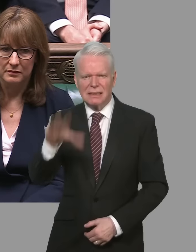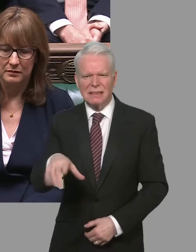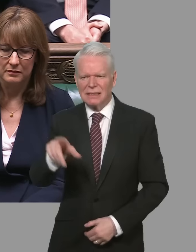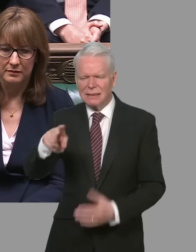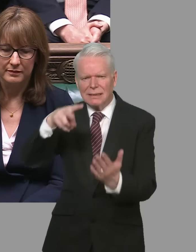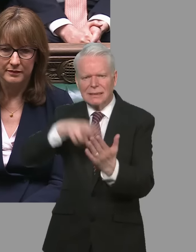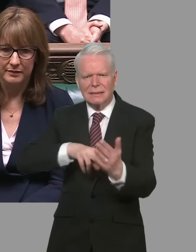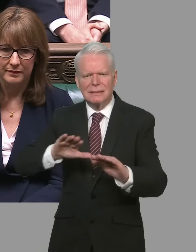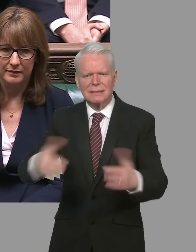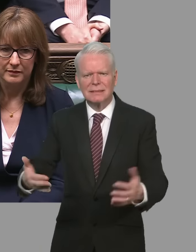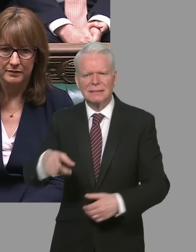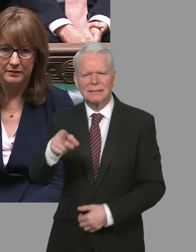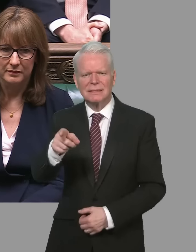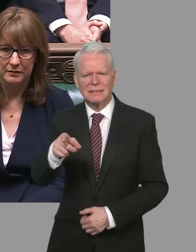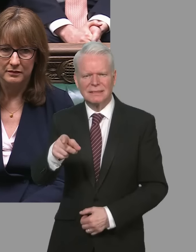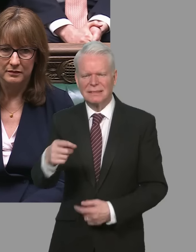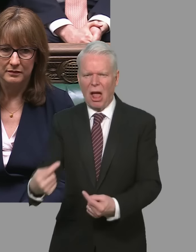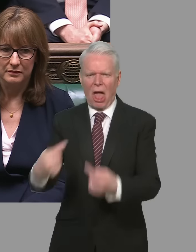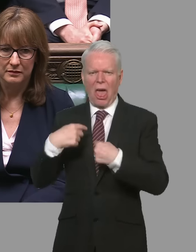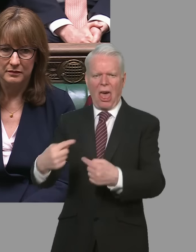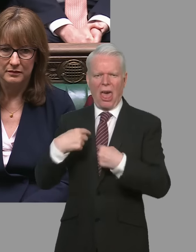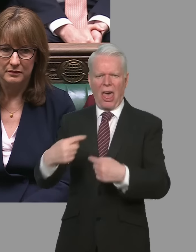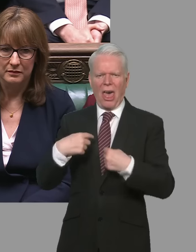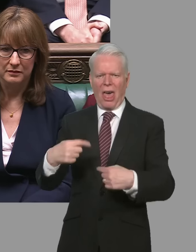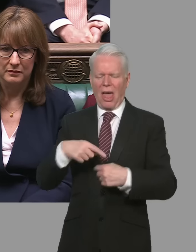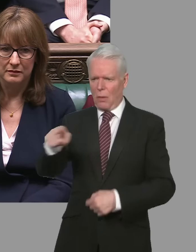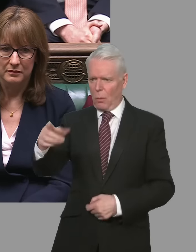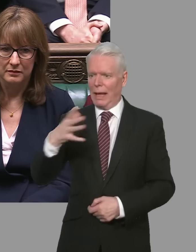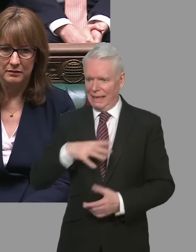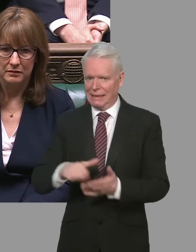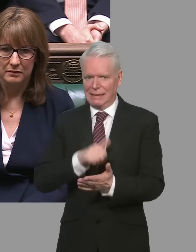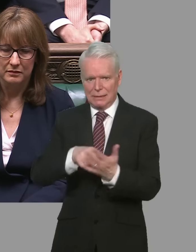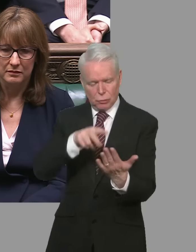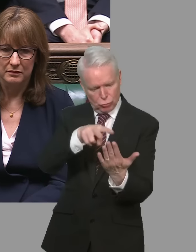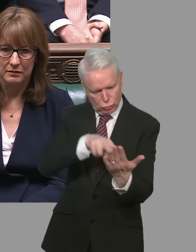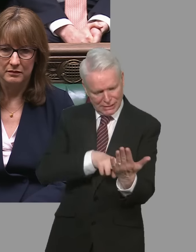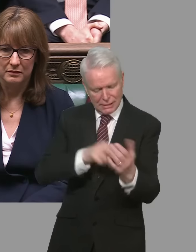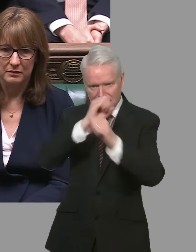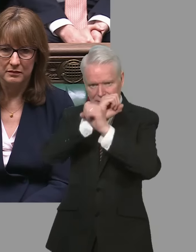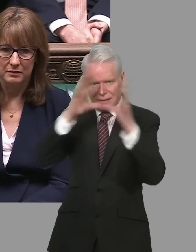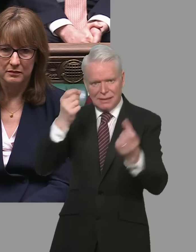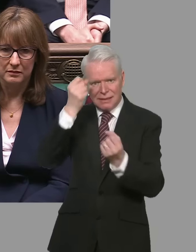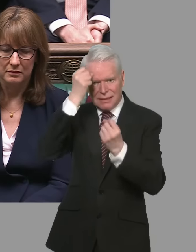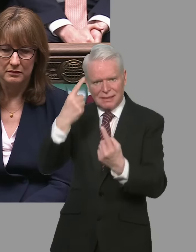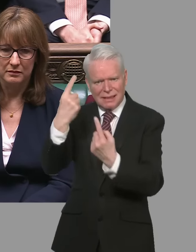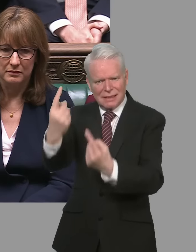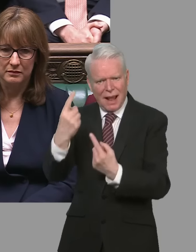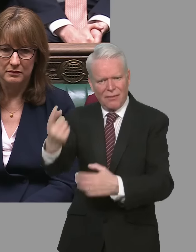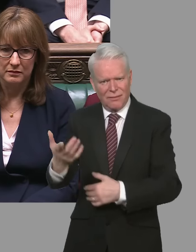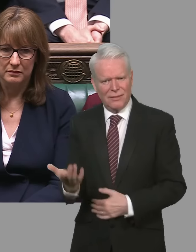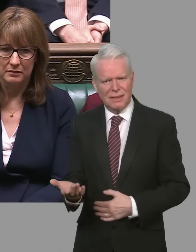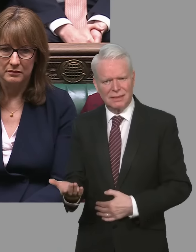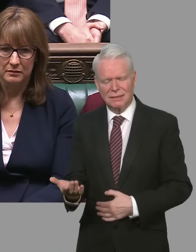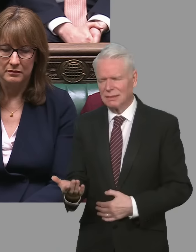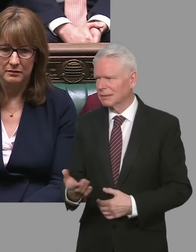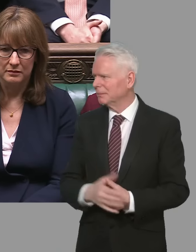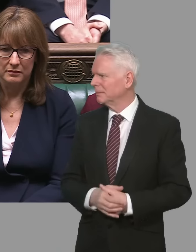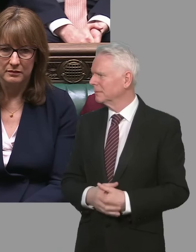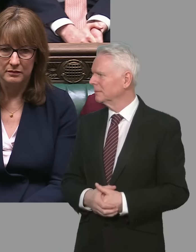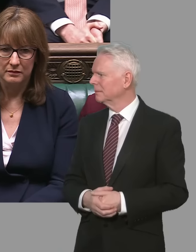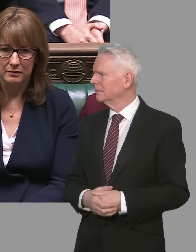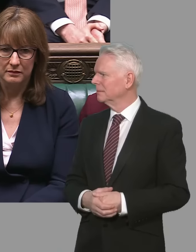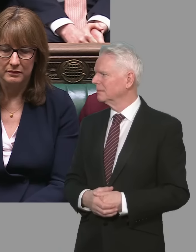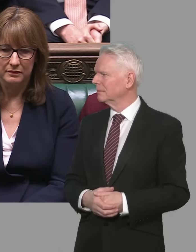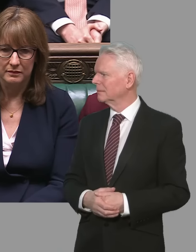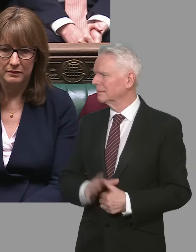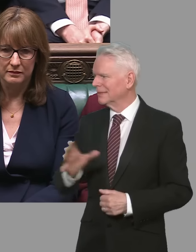is not the Prime Minister. It has to be the Secretary of State, and it's a quasi-judicial process, exactly the process that they ran